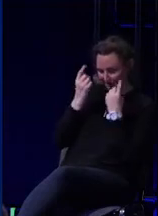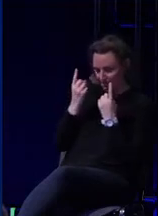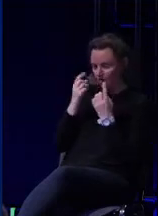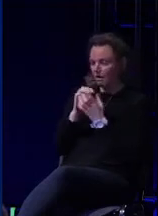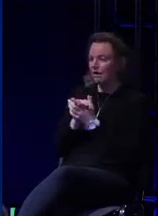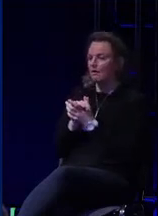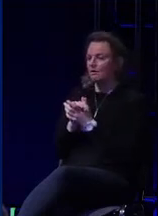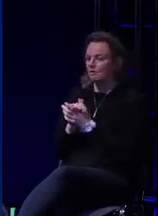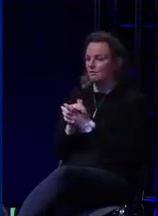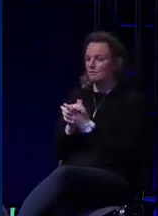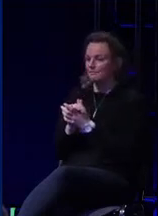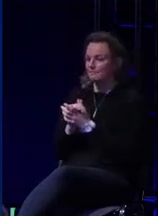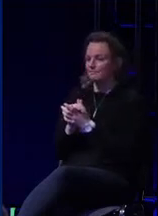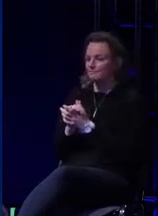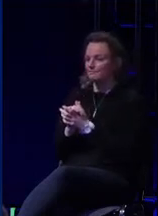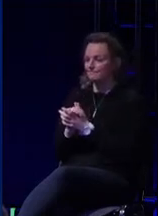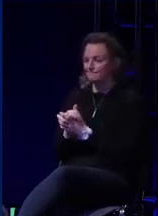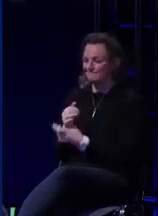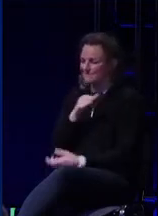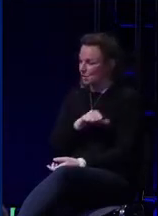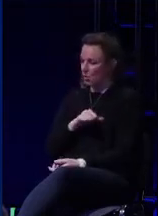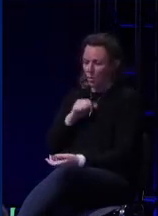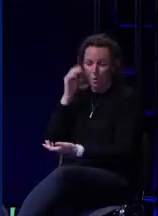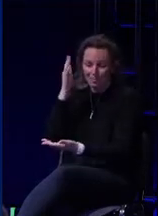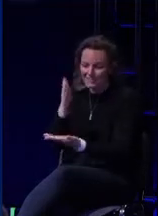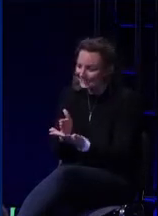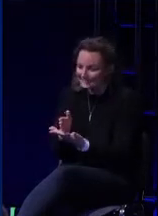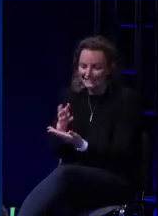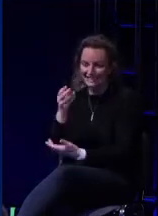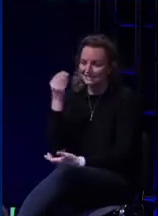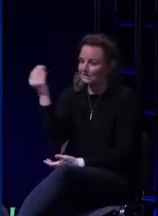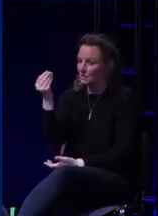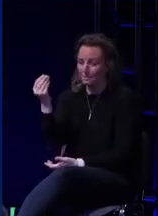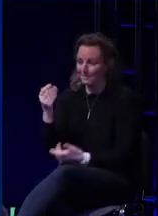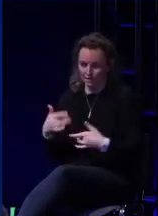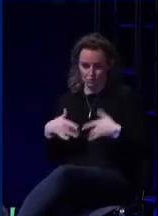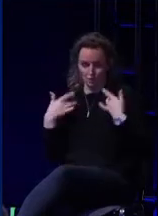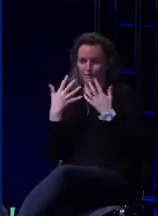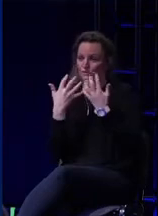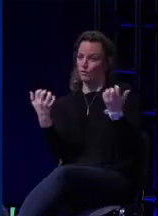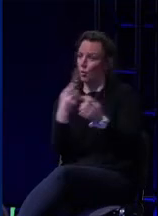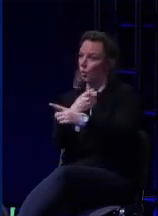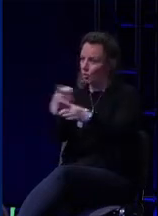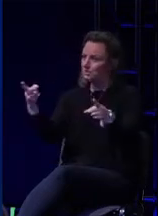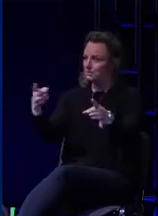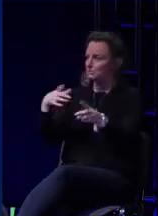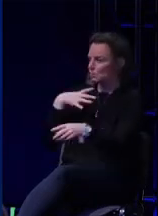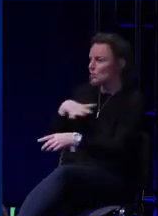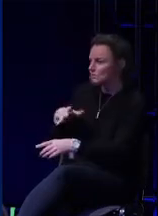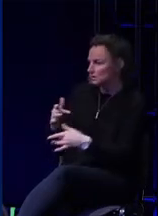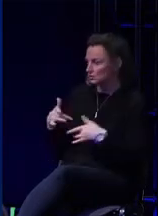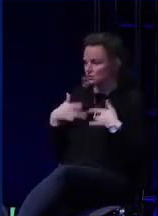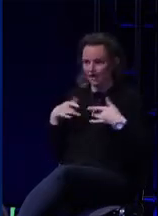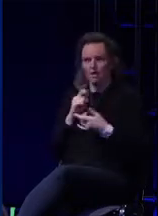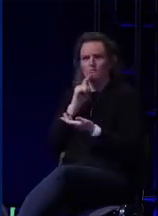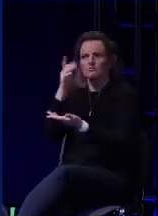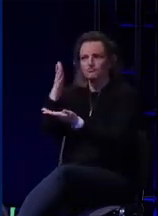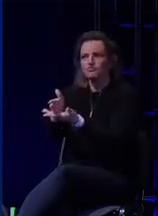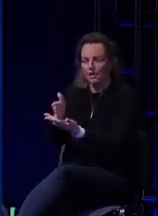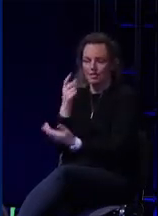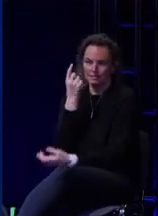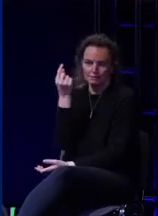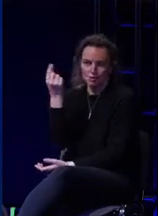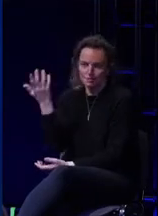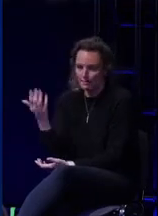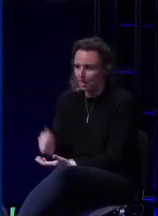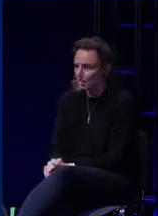I keep saying it, authenticating something and making it feel, for the audience, you know, you want to make it feel as real as possible. Yeah, but